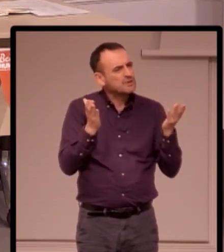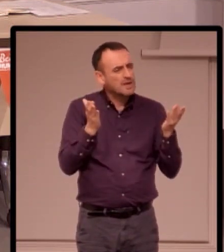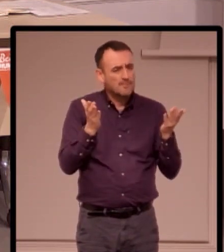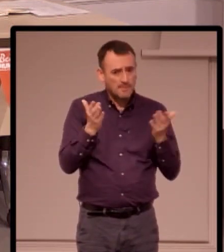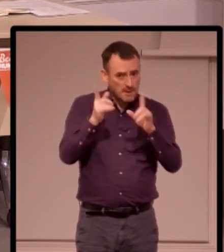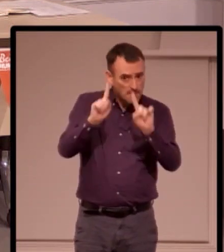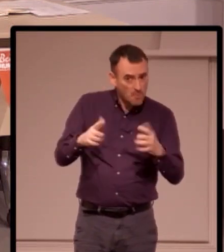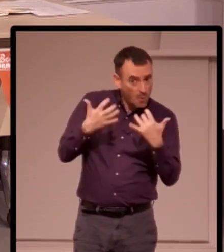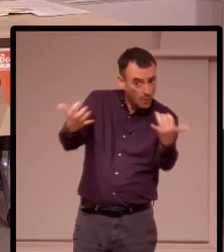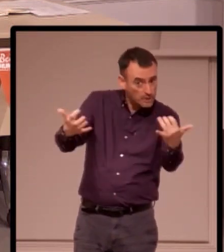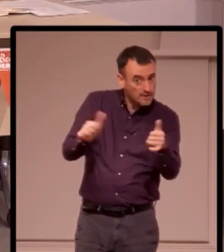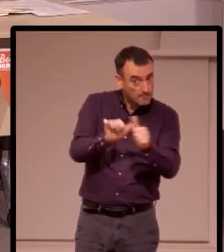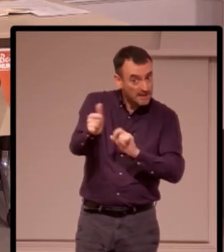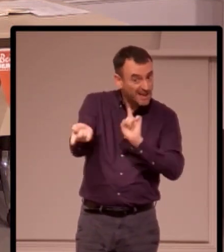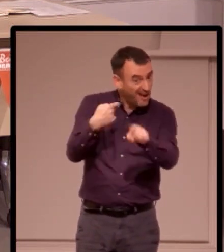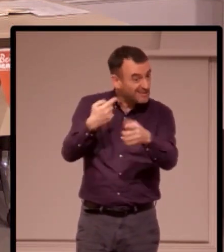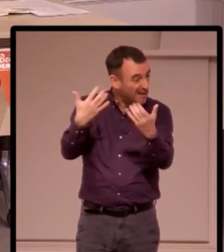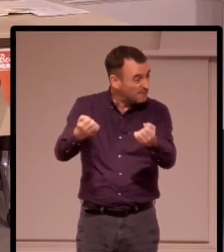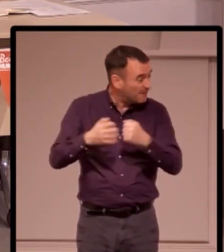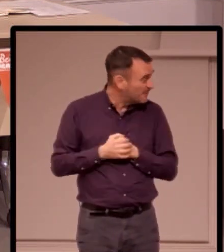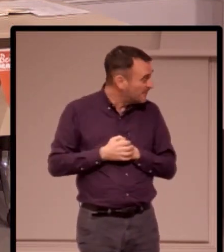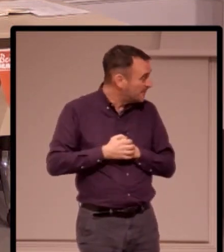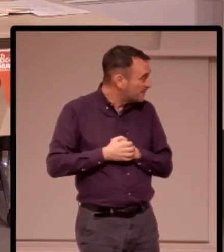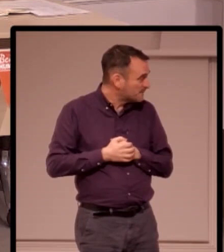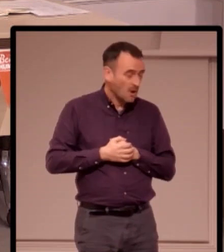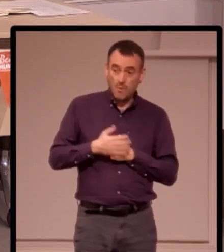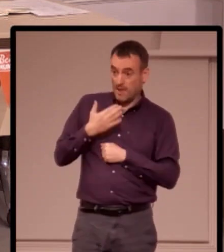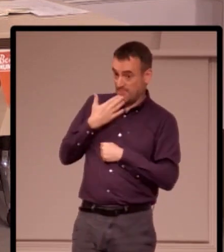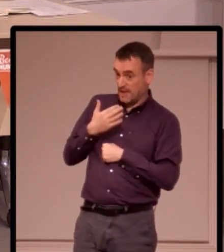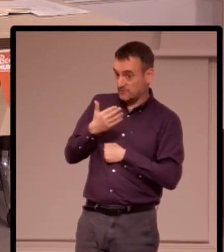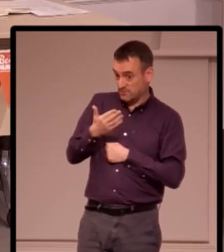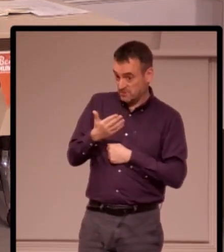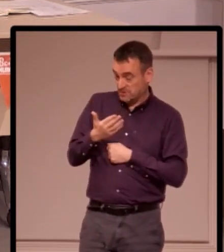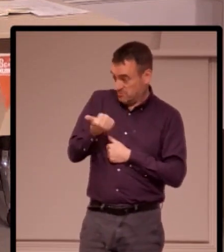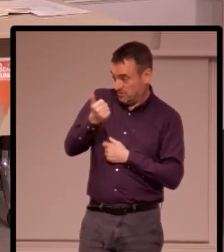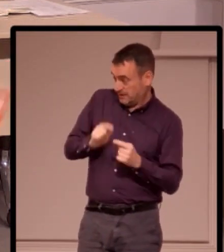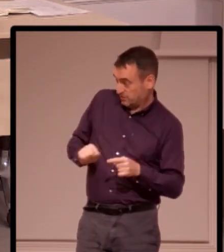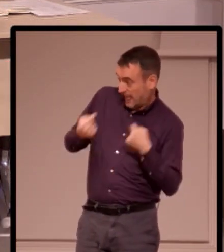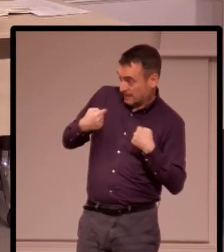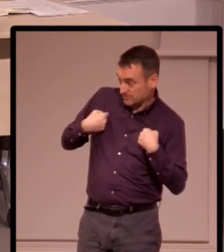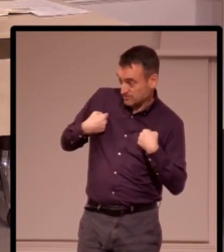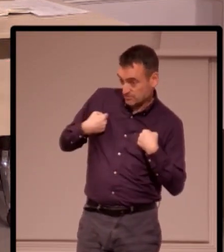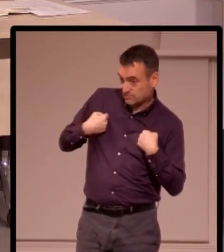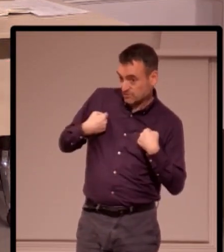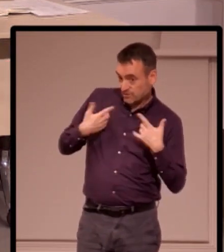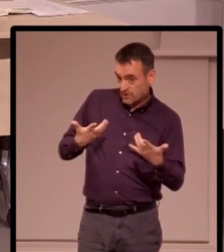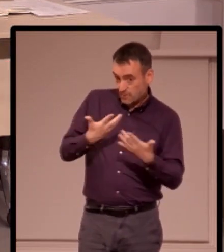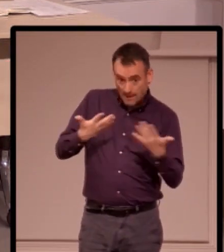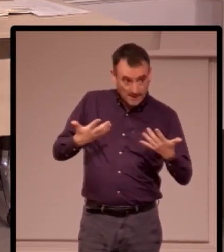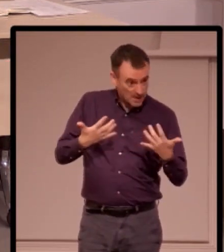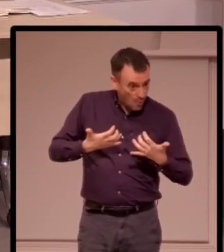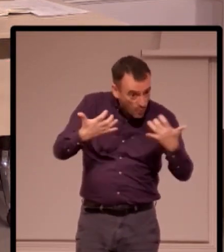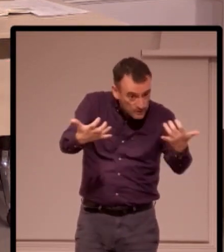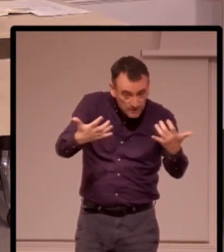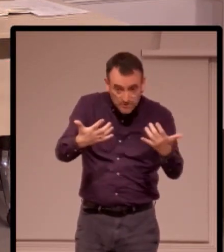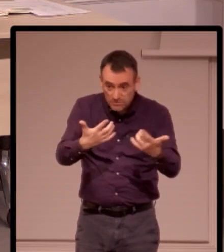to better answer than us, perhaps. Okay, thanks, Molly. That's a fair challenge. So perhaps some of our young people in the audience might